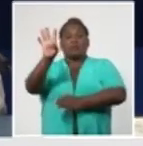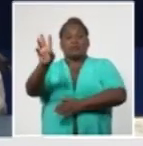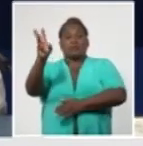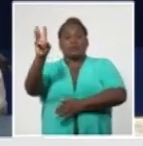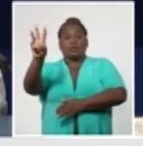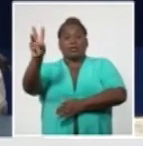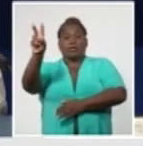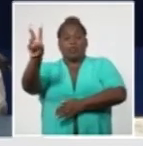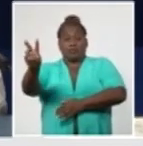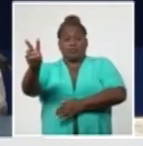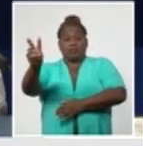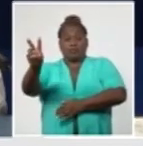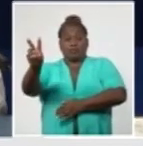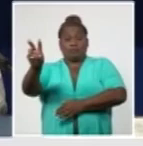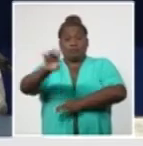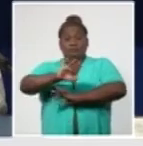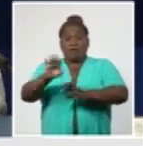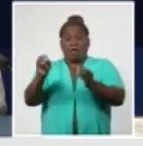confirmed